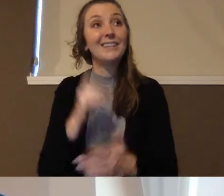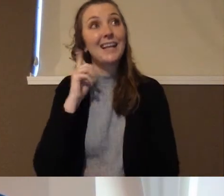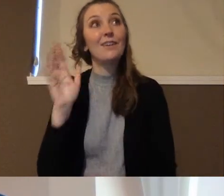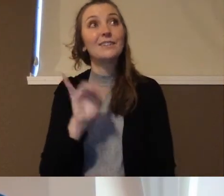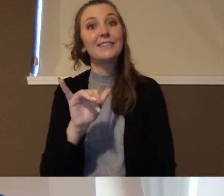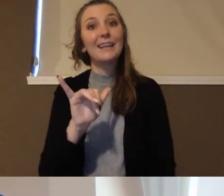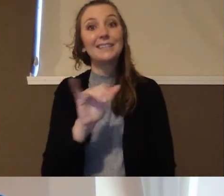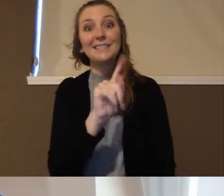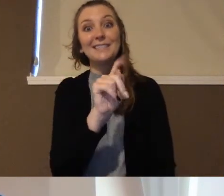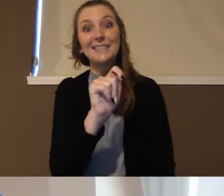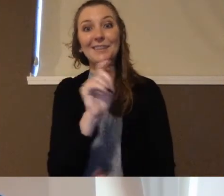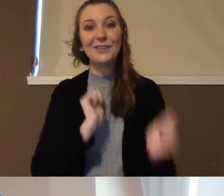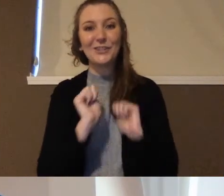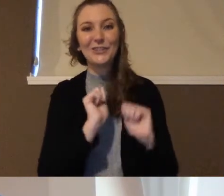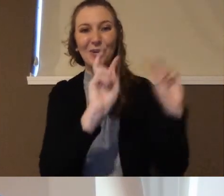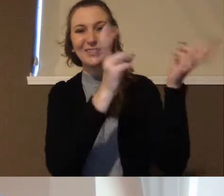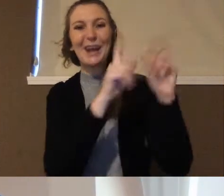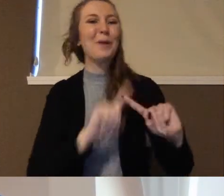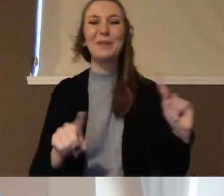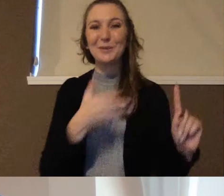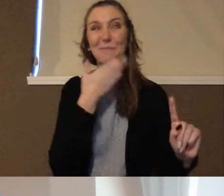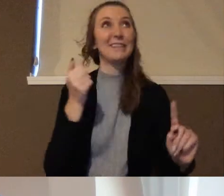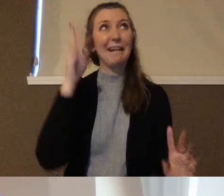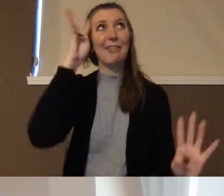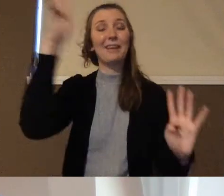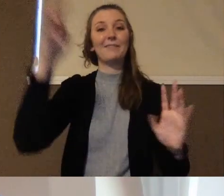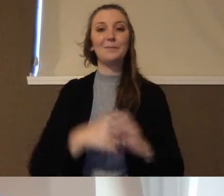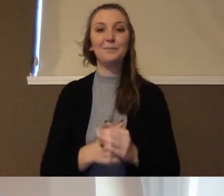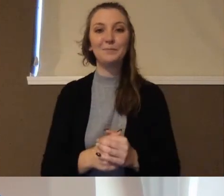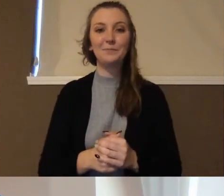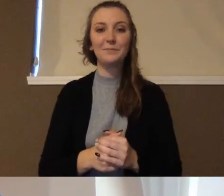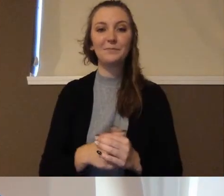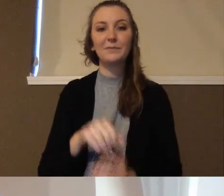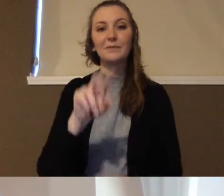with. New and bold.